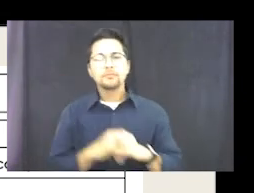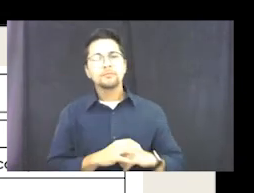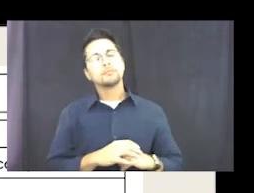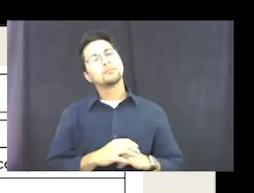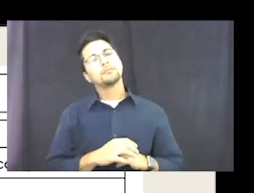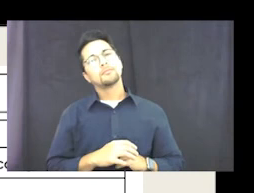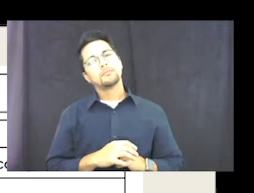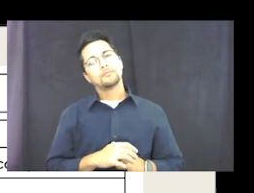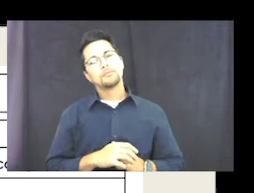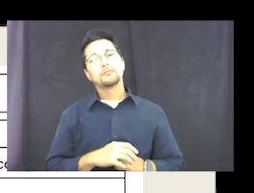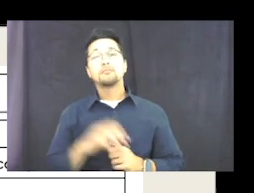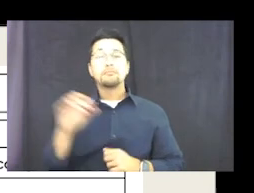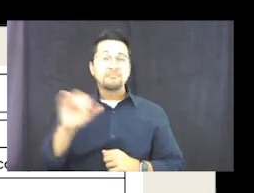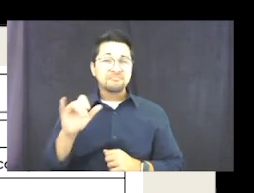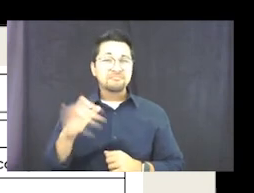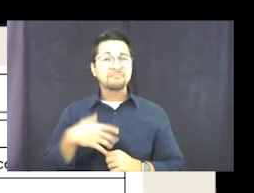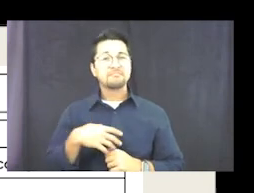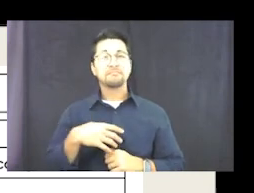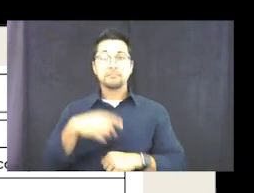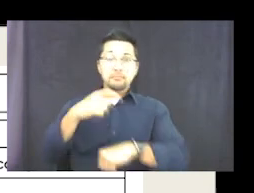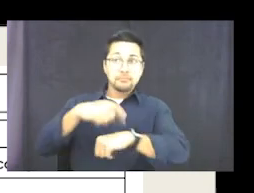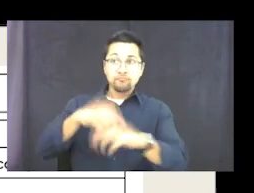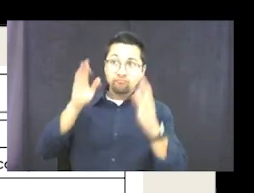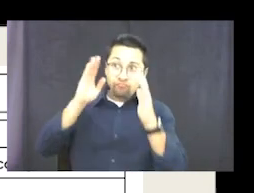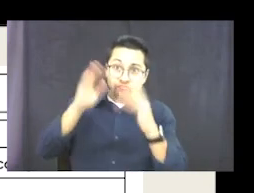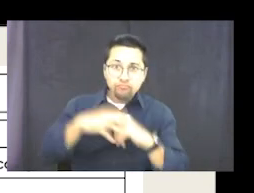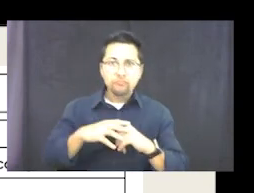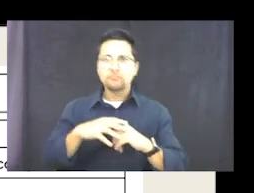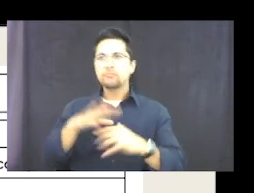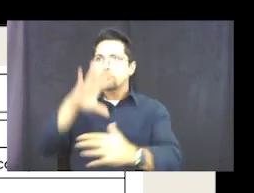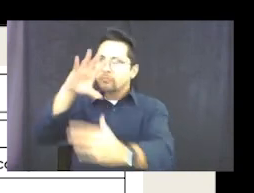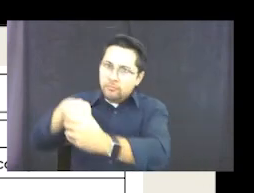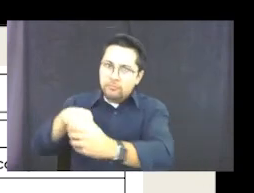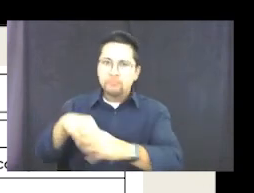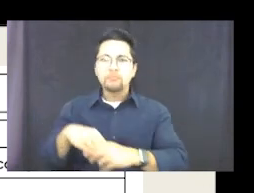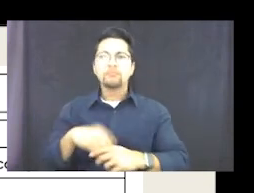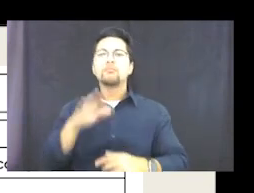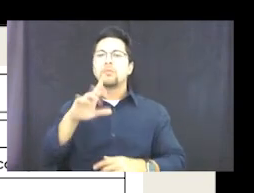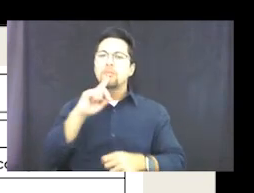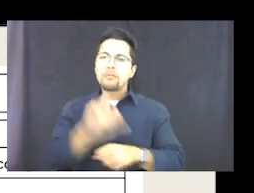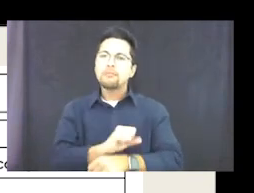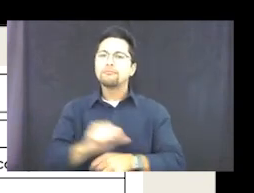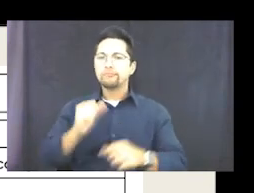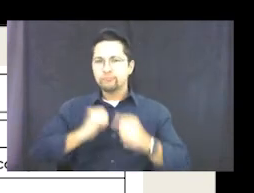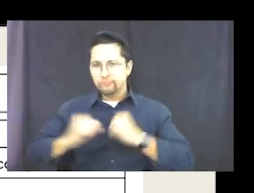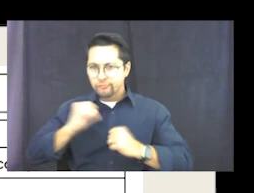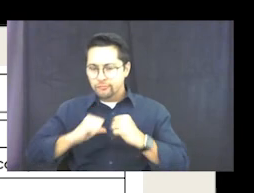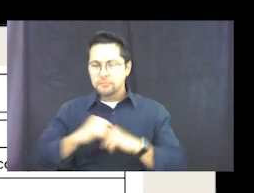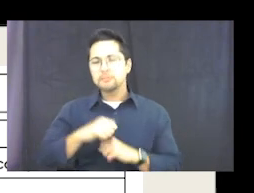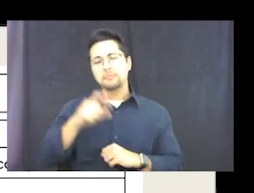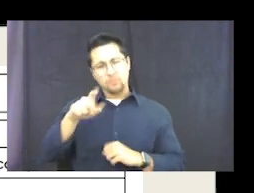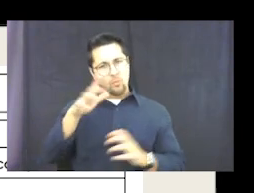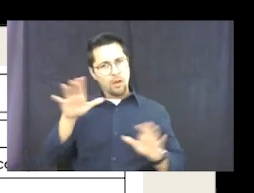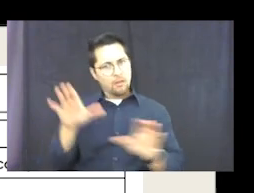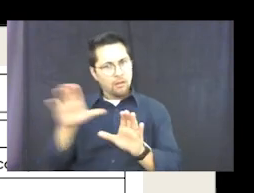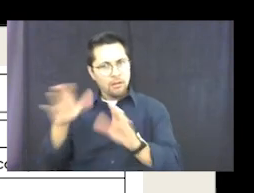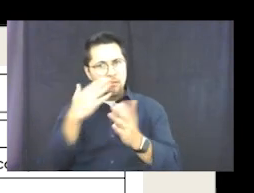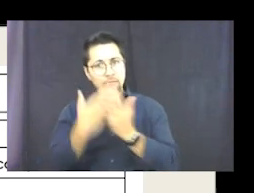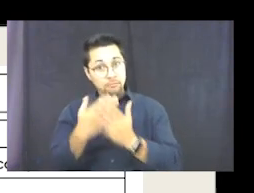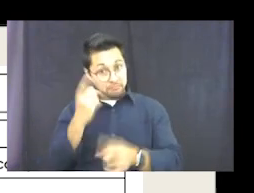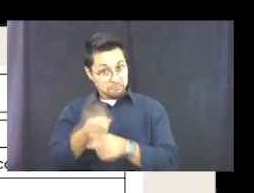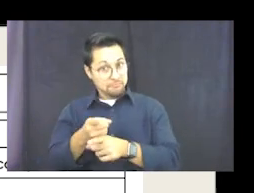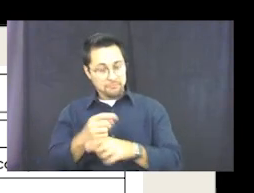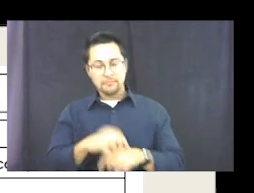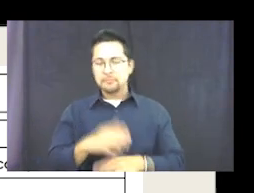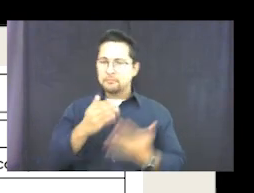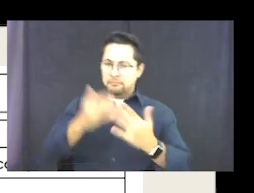goal-directed behavior, like time on task, engagement, and your actual performance. You want to do it well, right? You might be